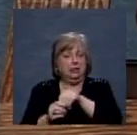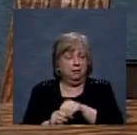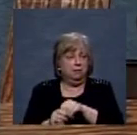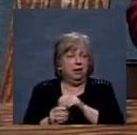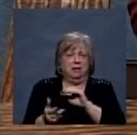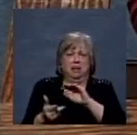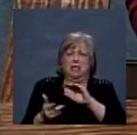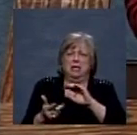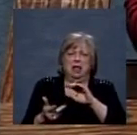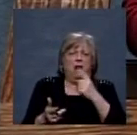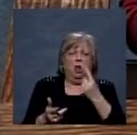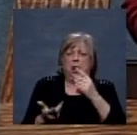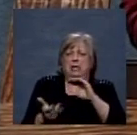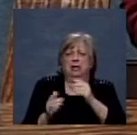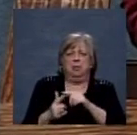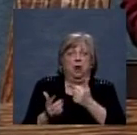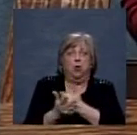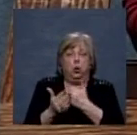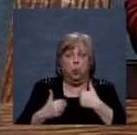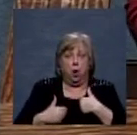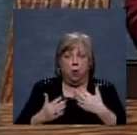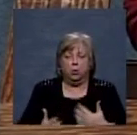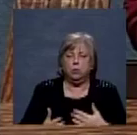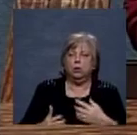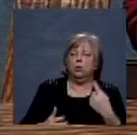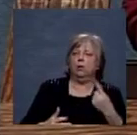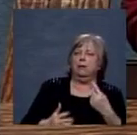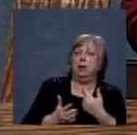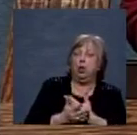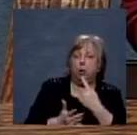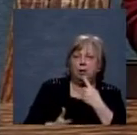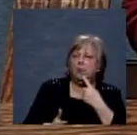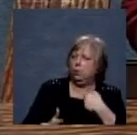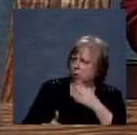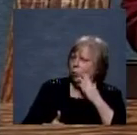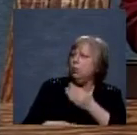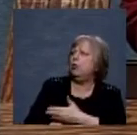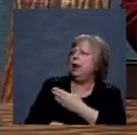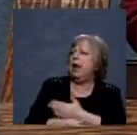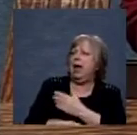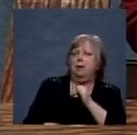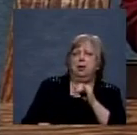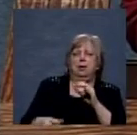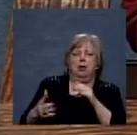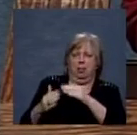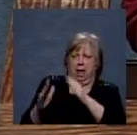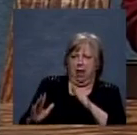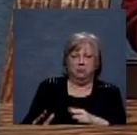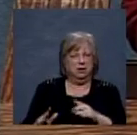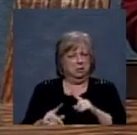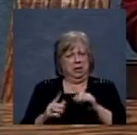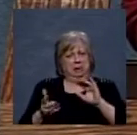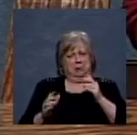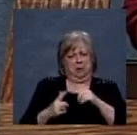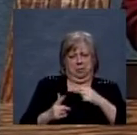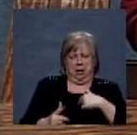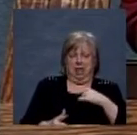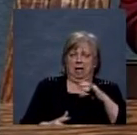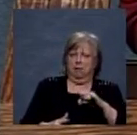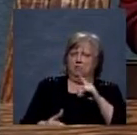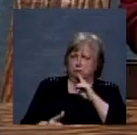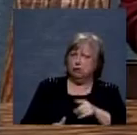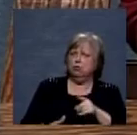there's a new owner. There's somebody else come by and say, we're going to rehab this. And if they were going to rehab it, seemed to me like they would clean it up, cut the